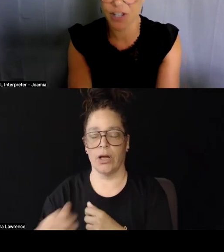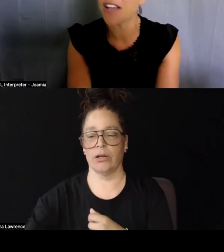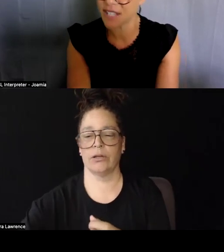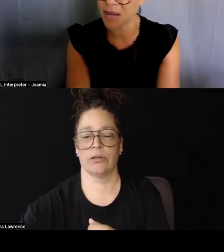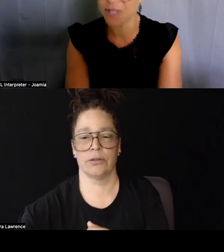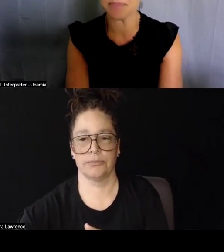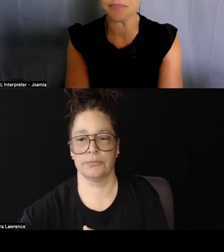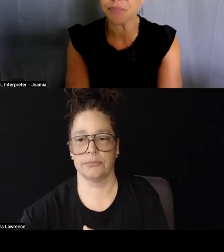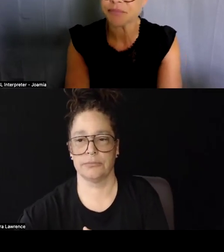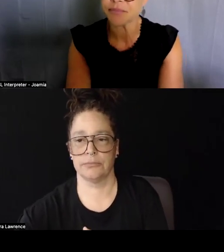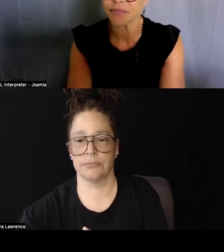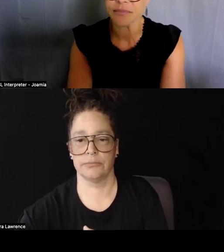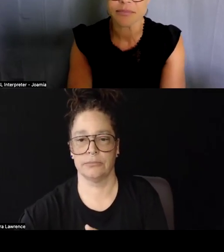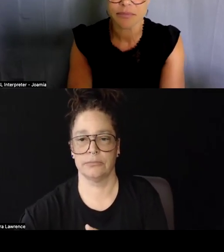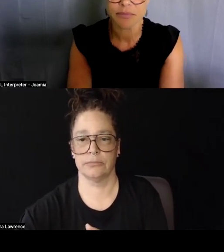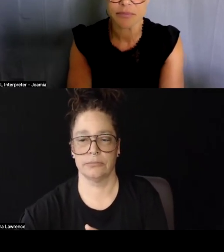the concept.